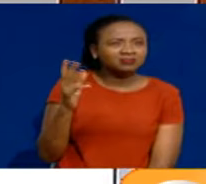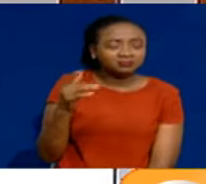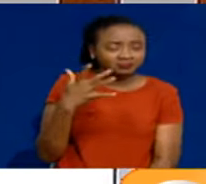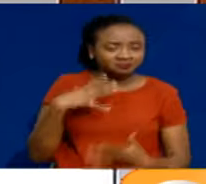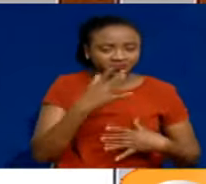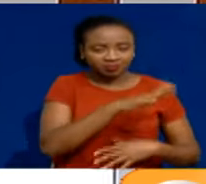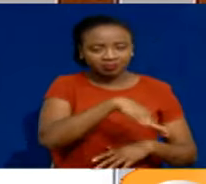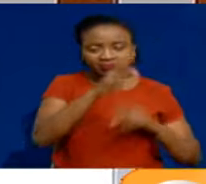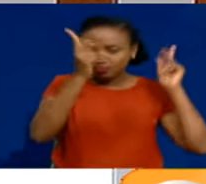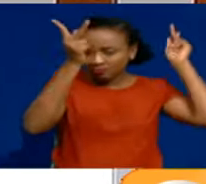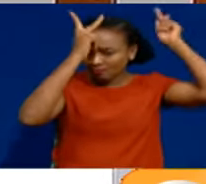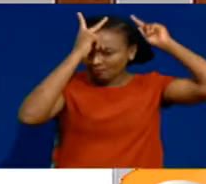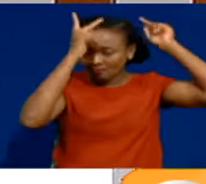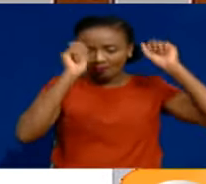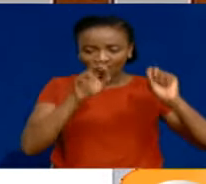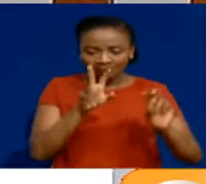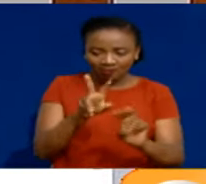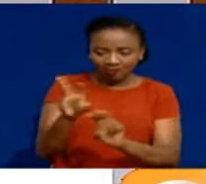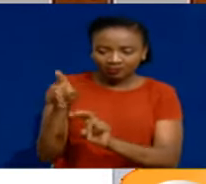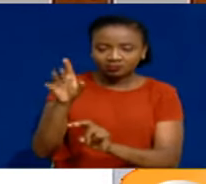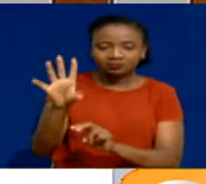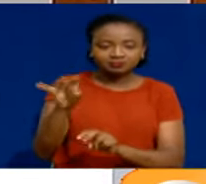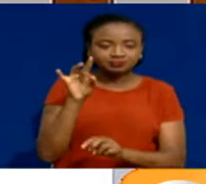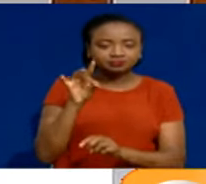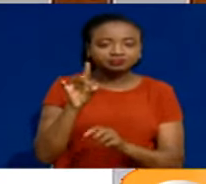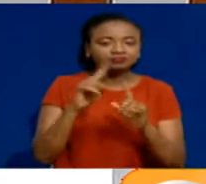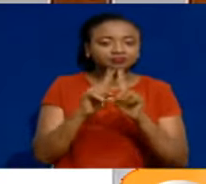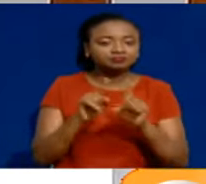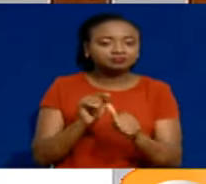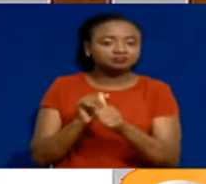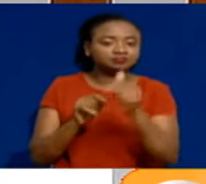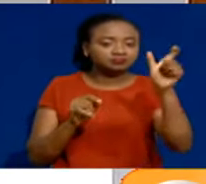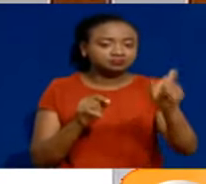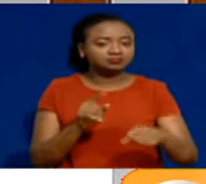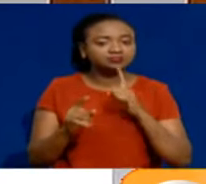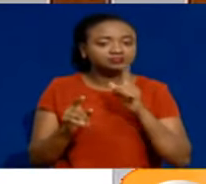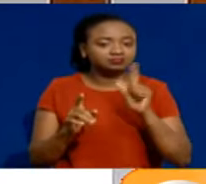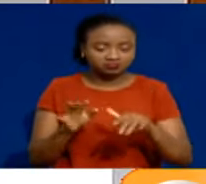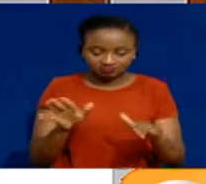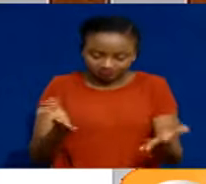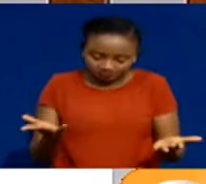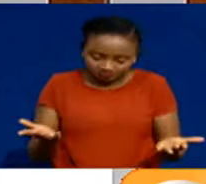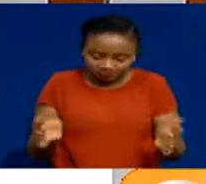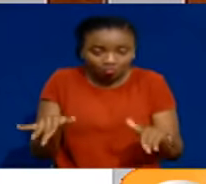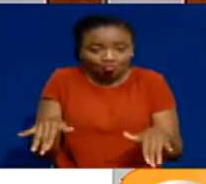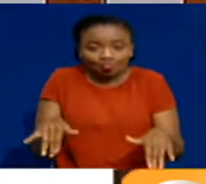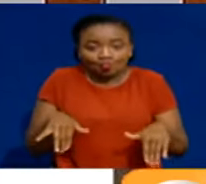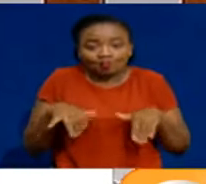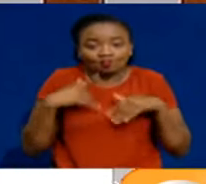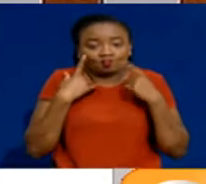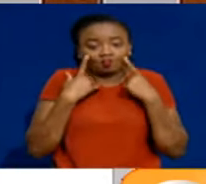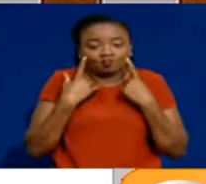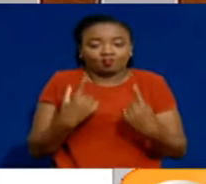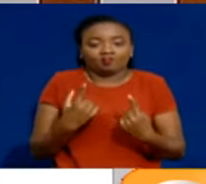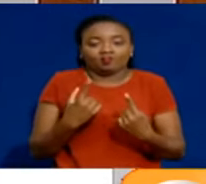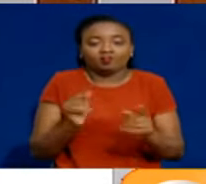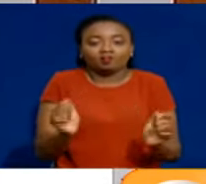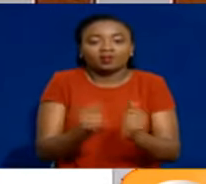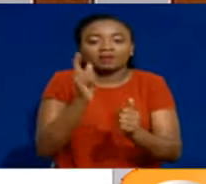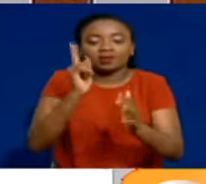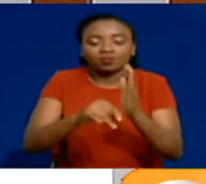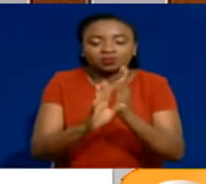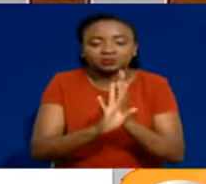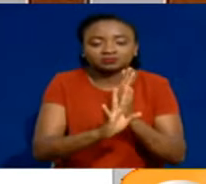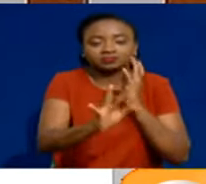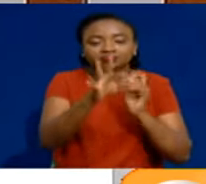people can look at. But then, as somebody has said, let us see how it goes on. But one of